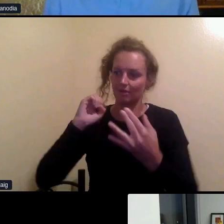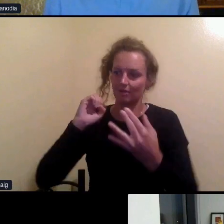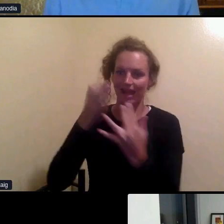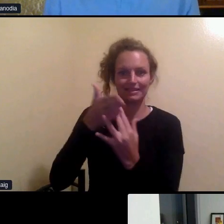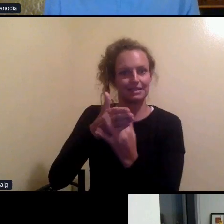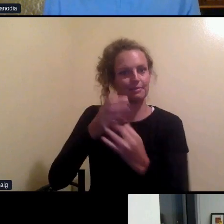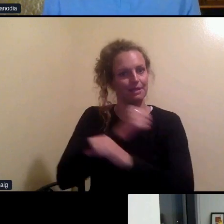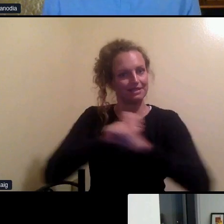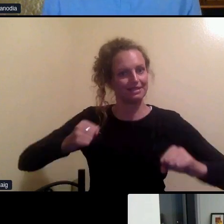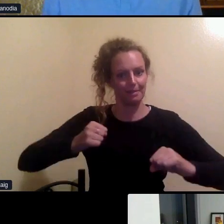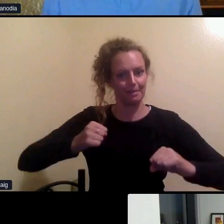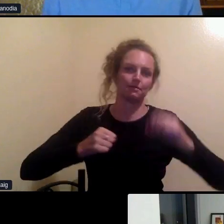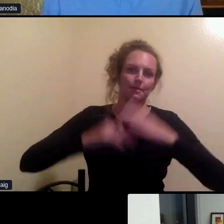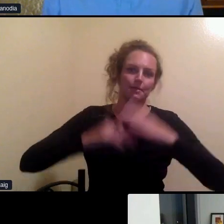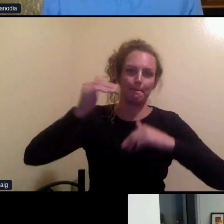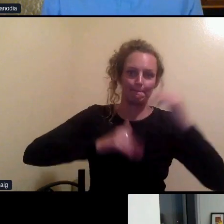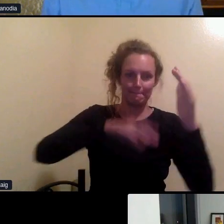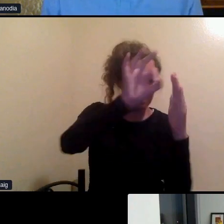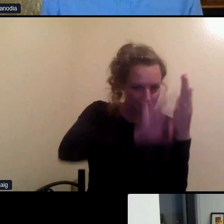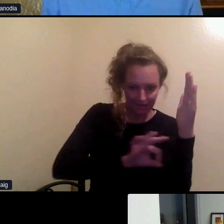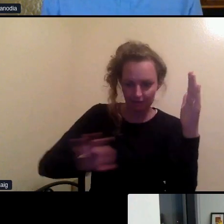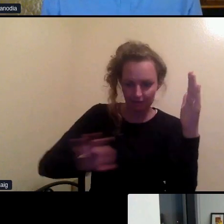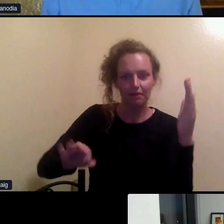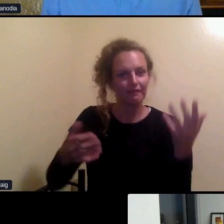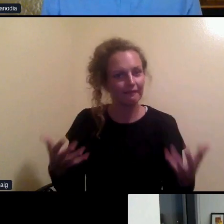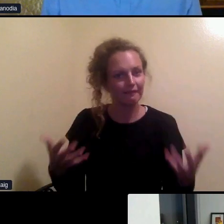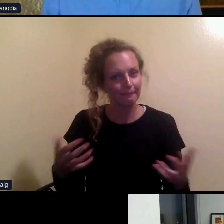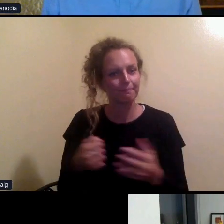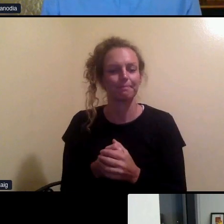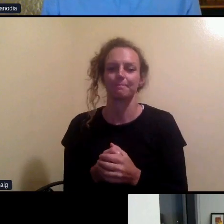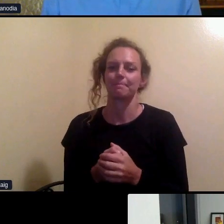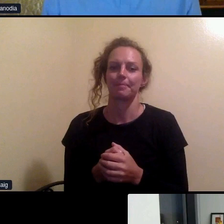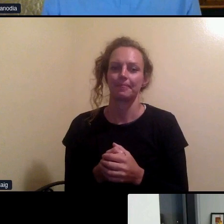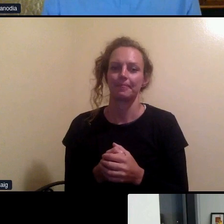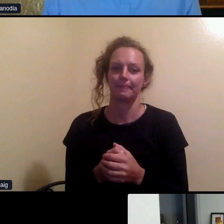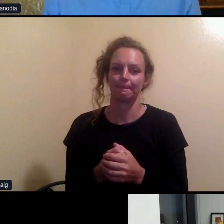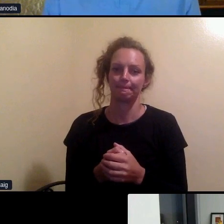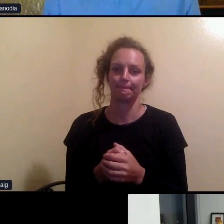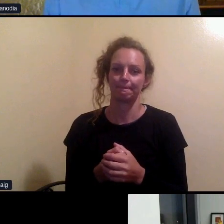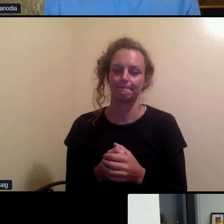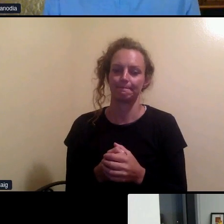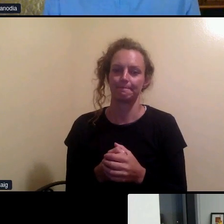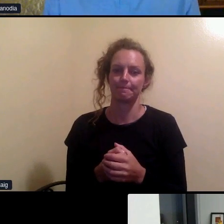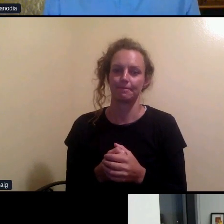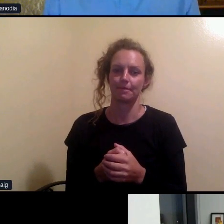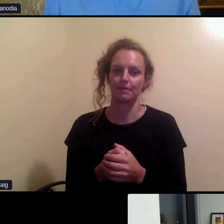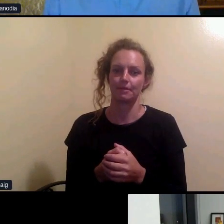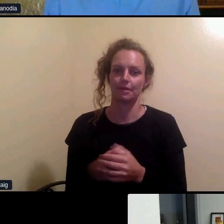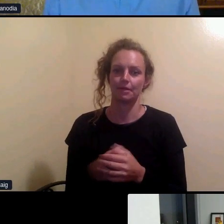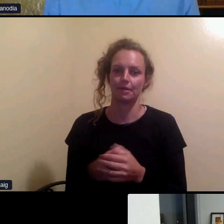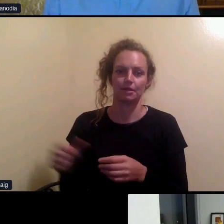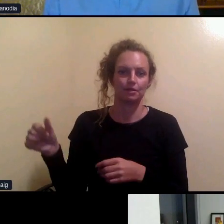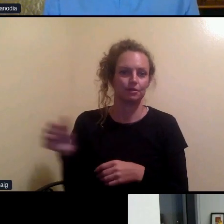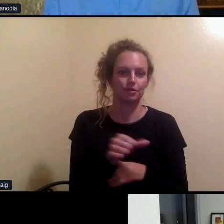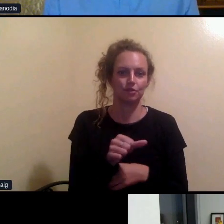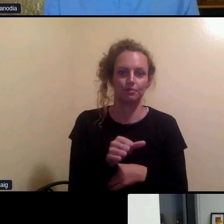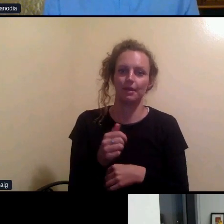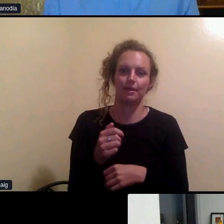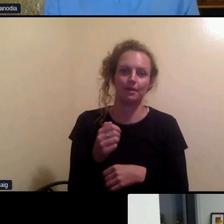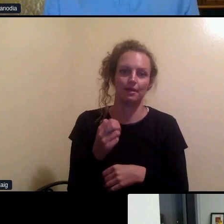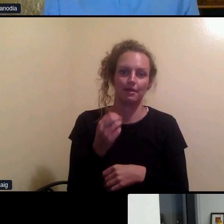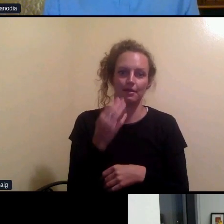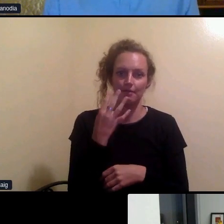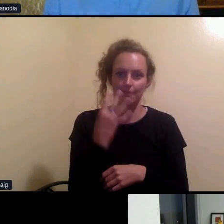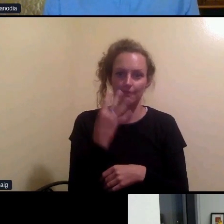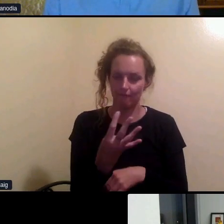you know, get them on board early. But it should be core, you know. If you can get it through, so Hector Minto was in